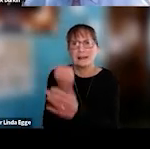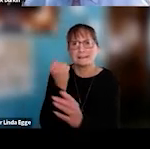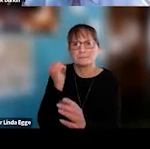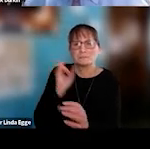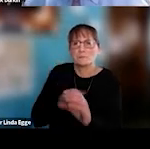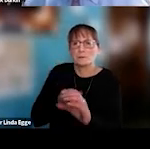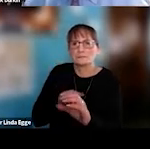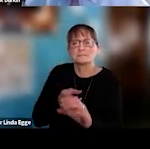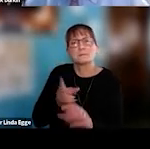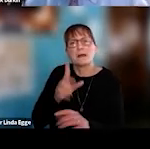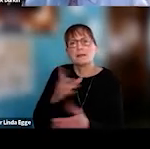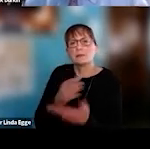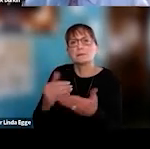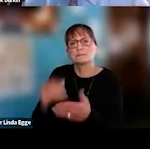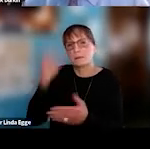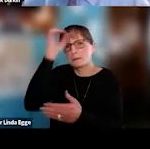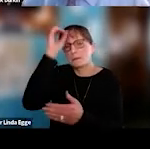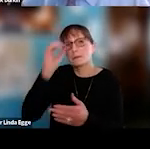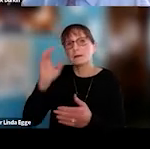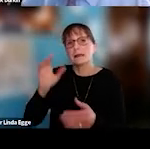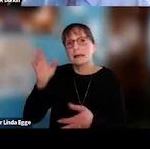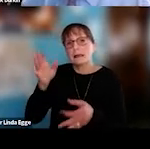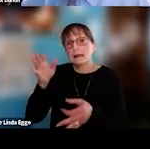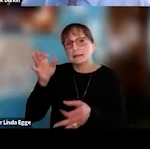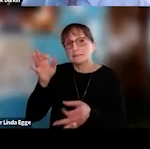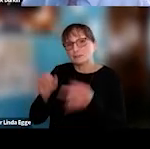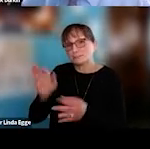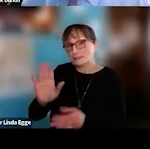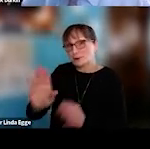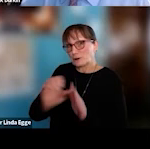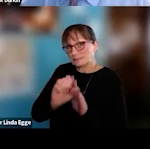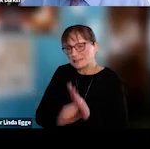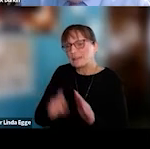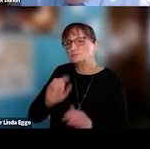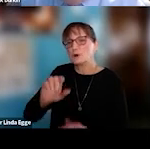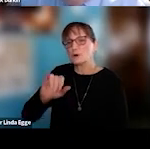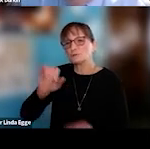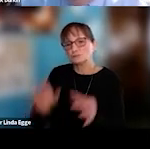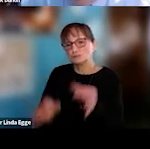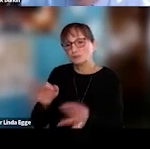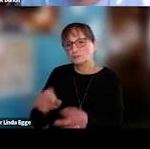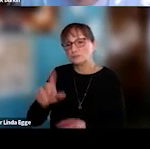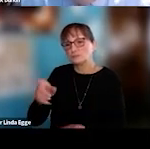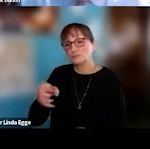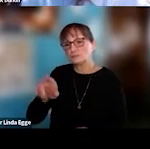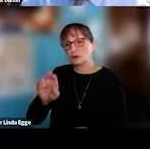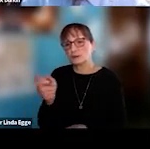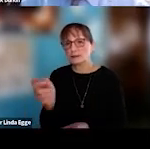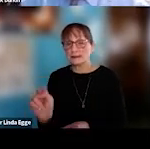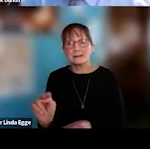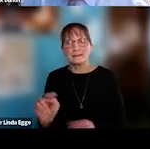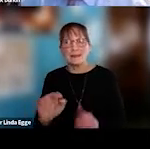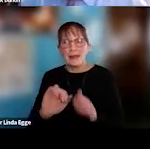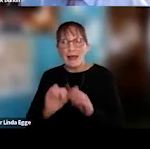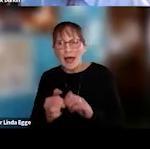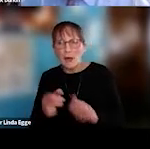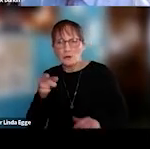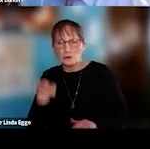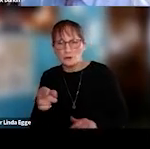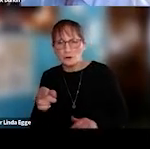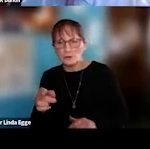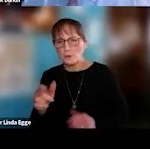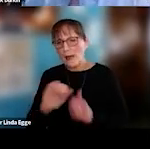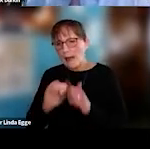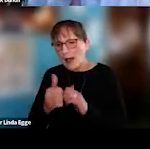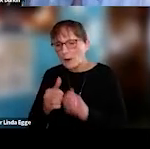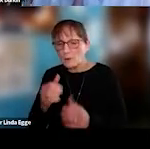had some opinions about the judges in her state. But so Judge Durkin, you know, what would you suggest to her in terms of helping educate